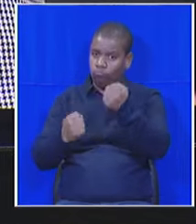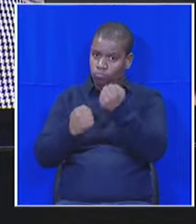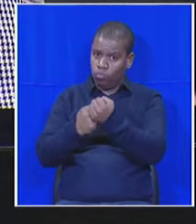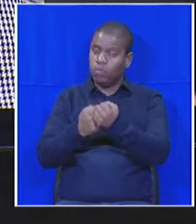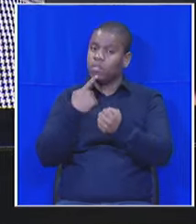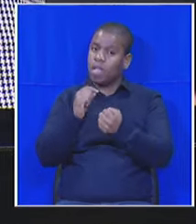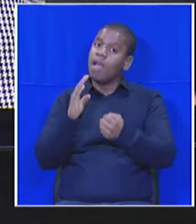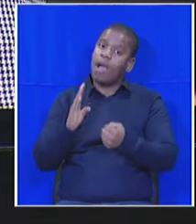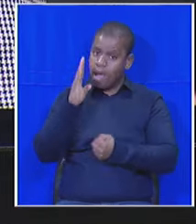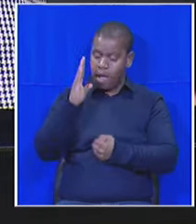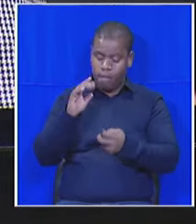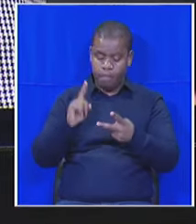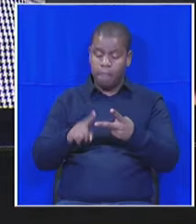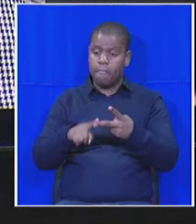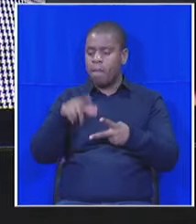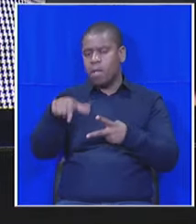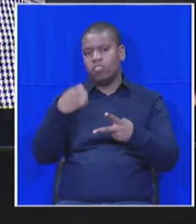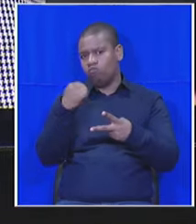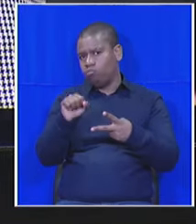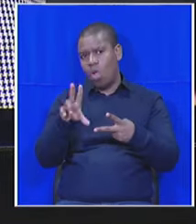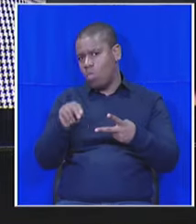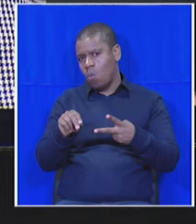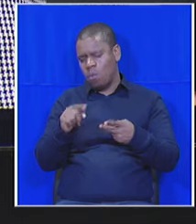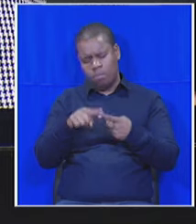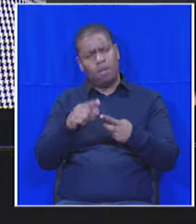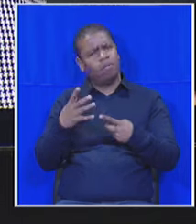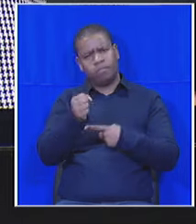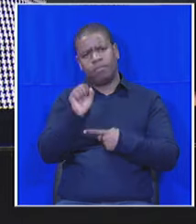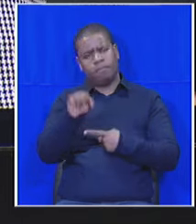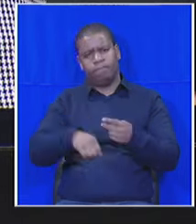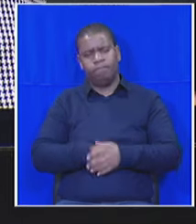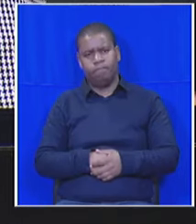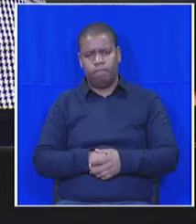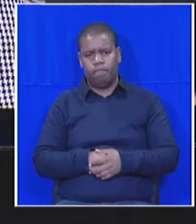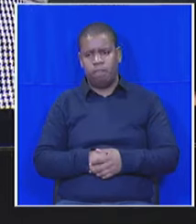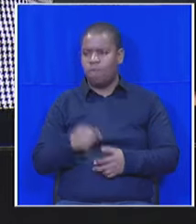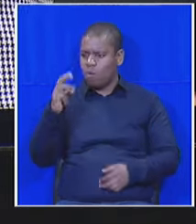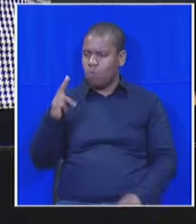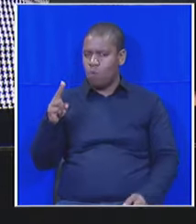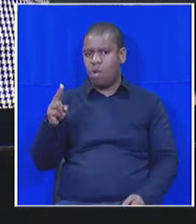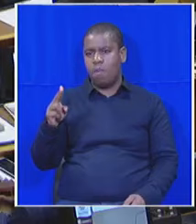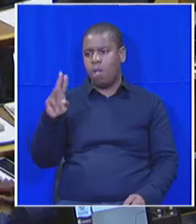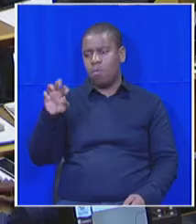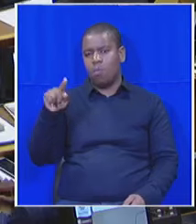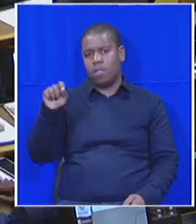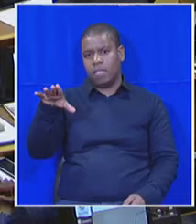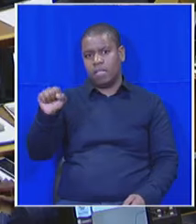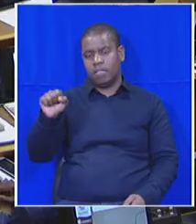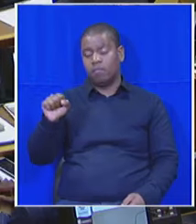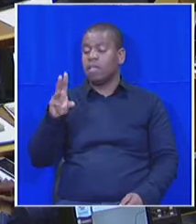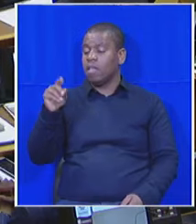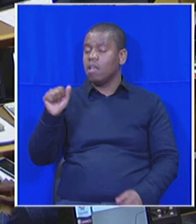Those against will say no. I think the ayes have it. Honorable Waters? Chair, the DA calls for